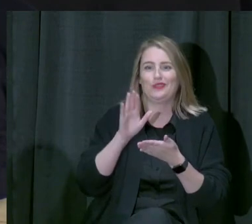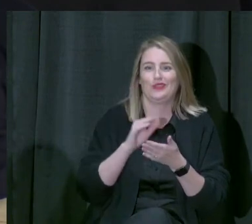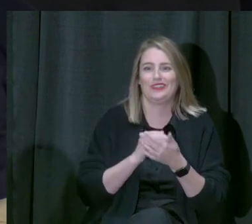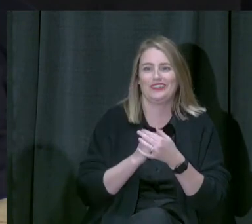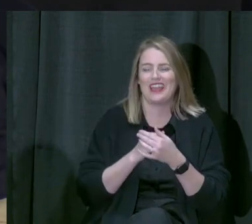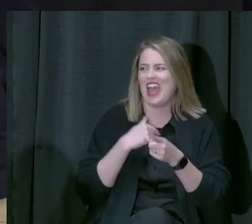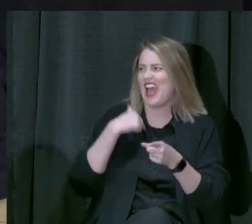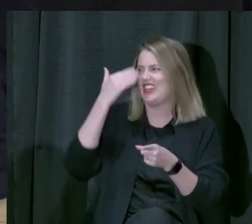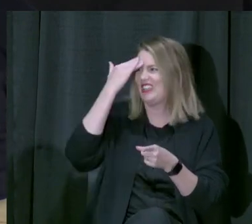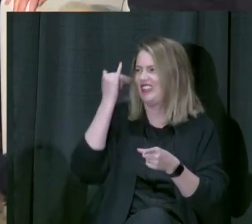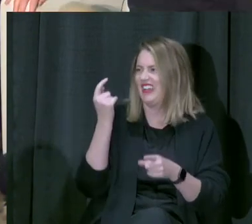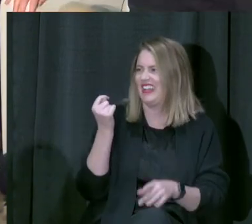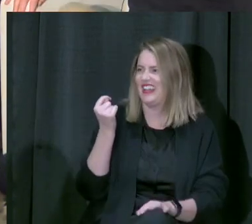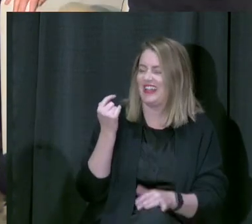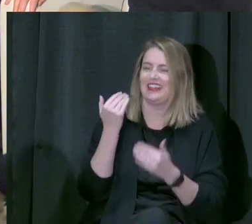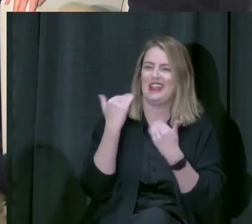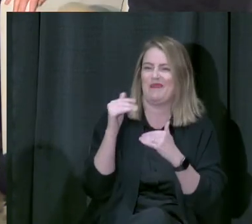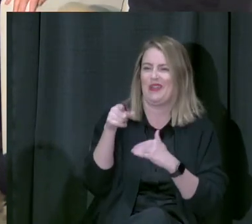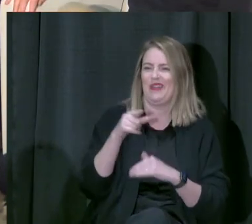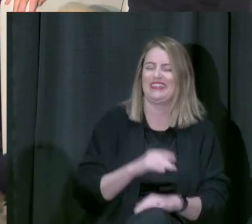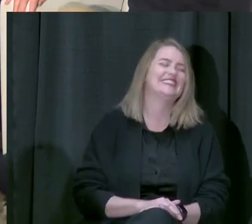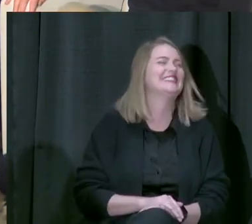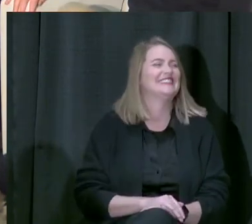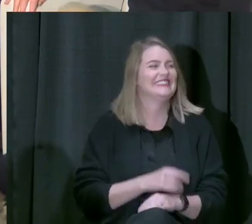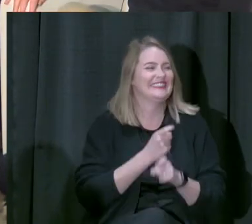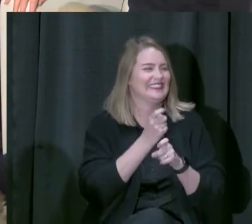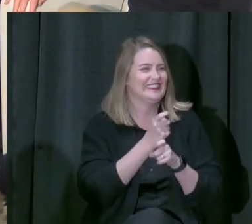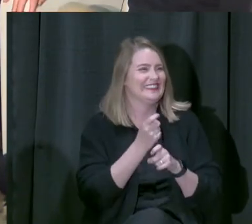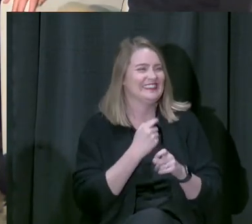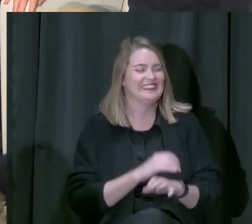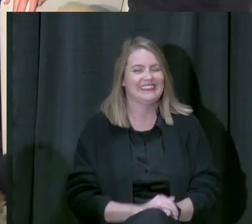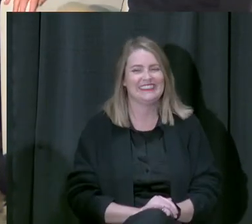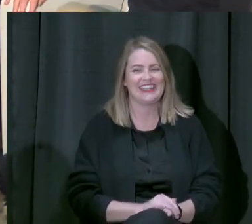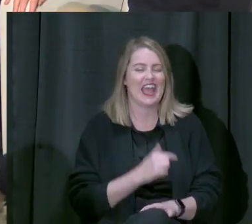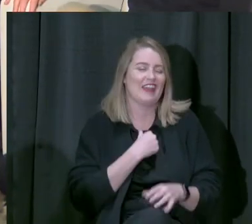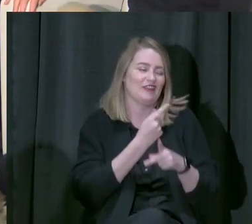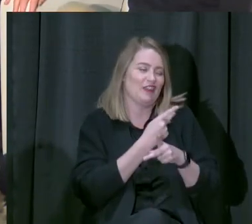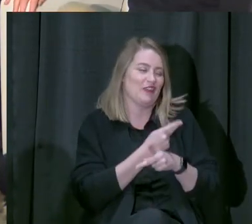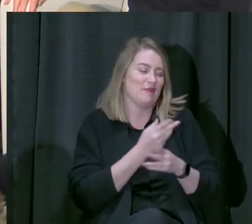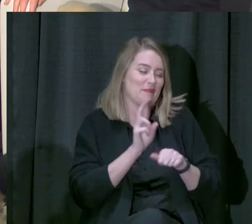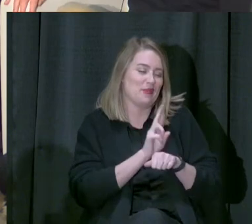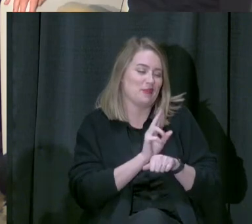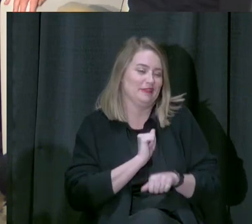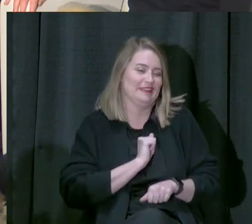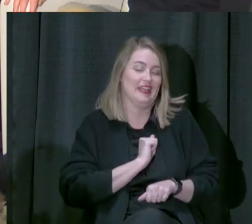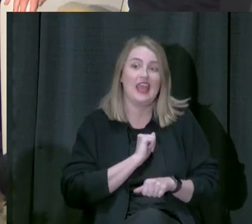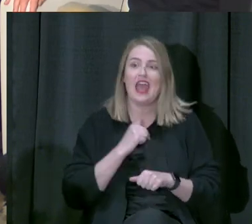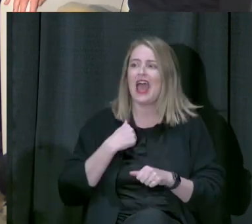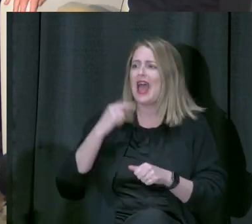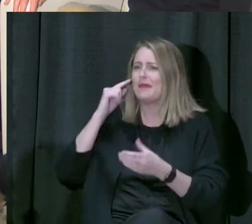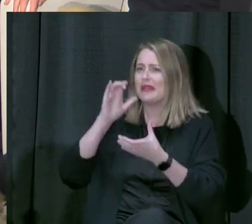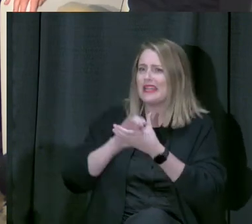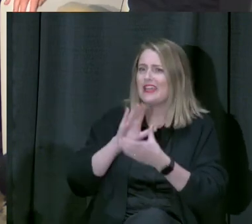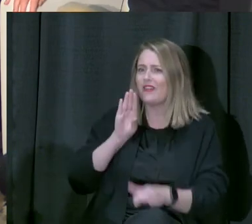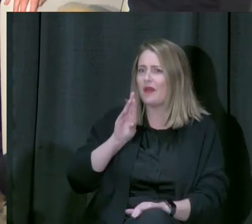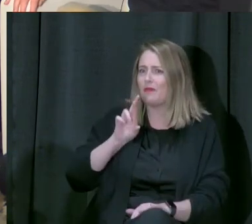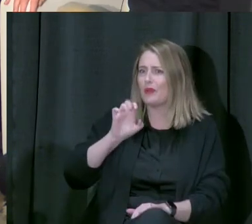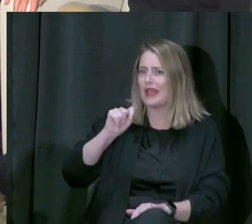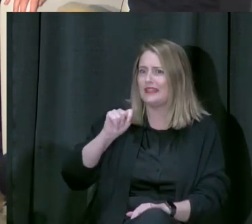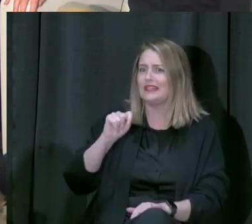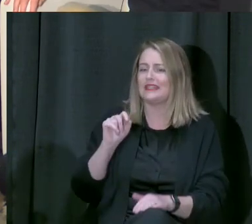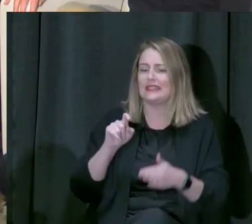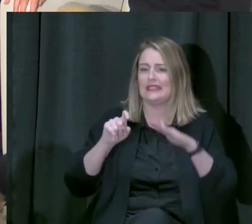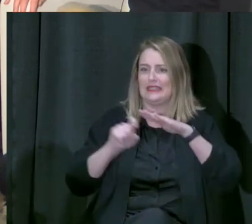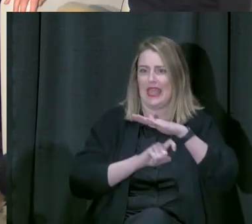I knew it. Honestly, I just figured I didn't know how to use it. So, I believe Brent has scanned the first